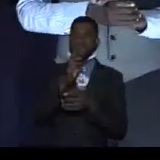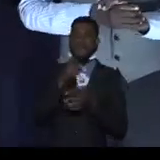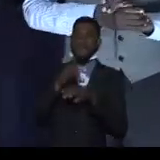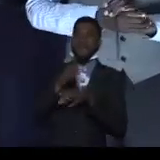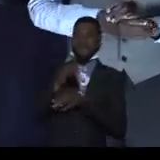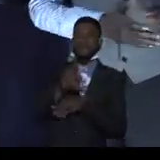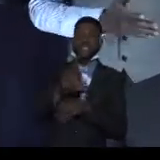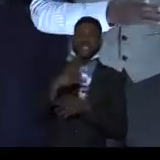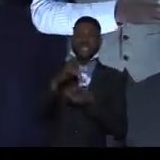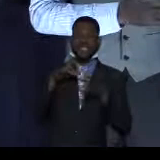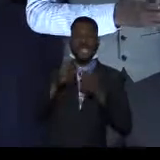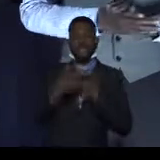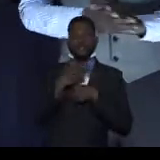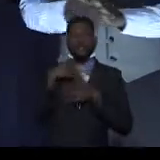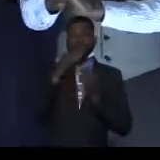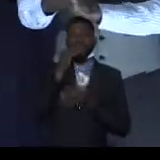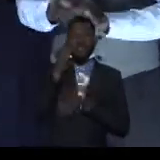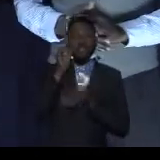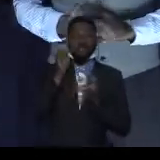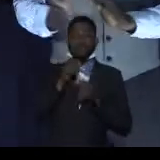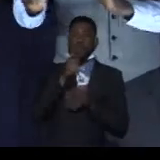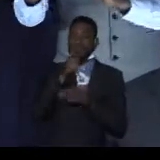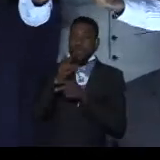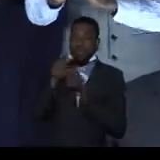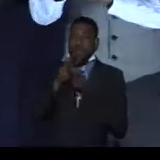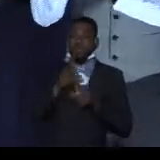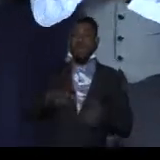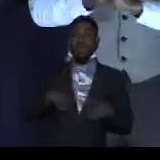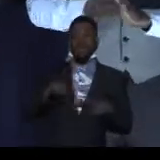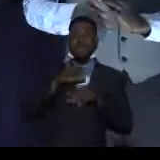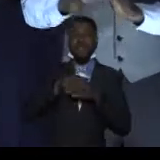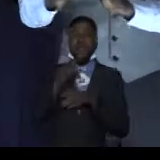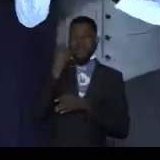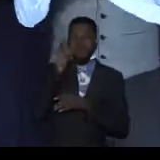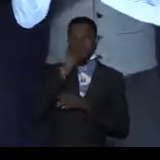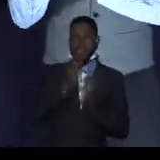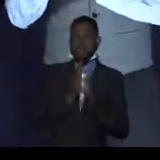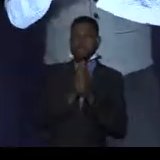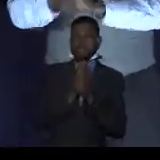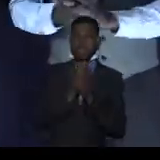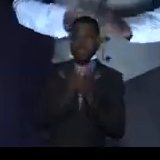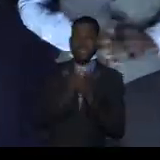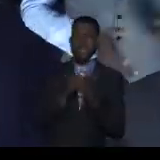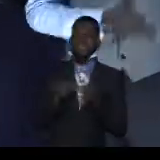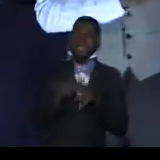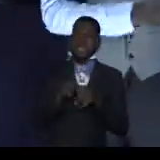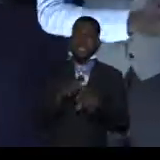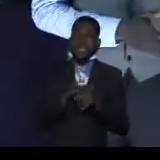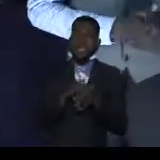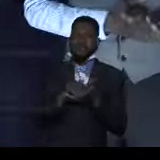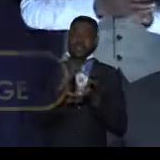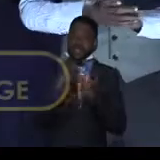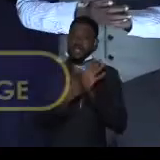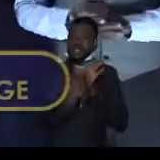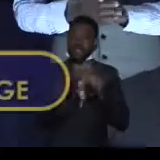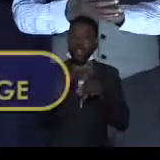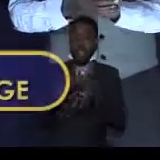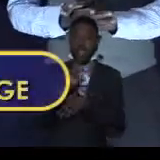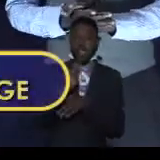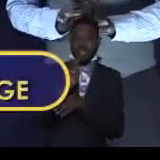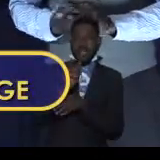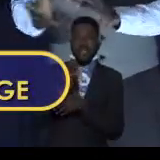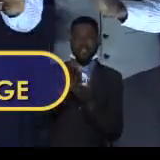are uploaded. The classroom in your home could be watched live on Facebook, the same time airing